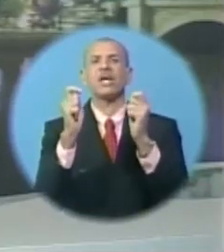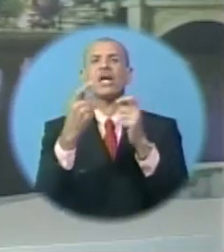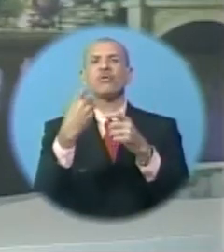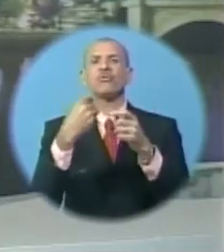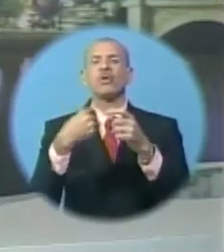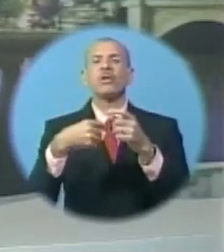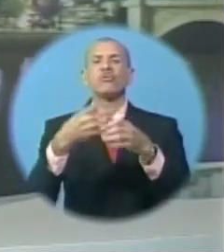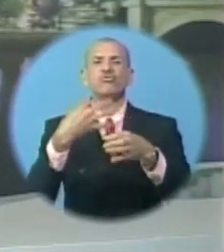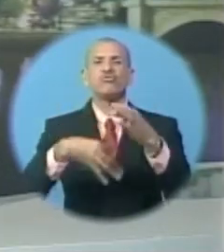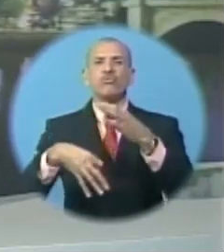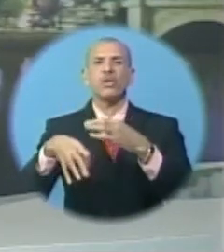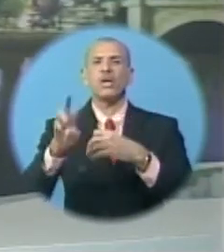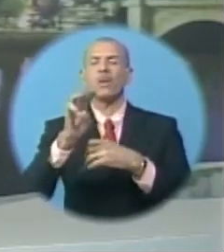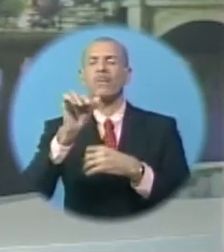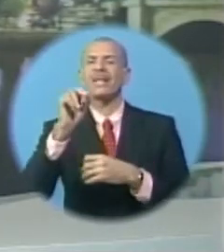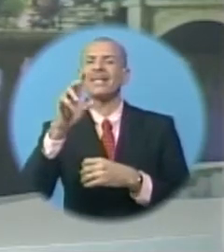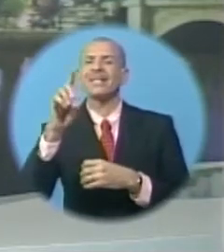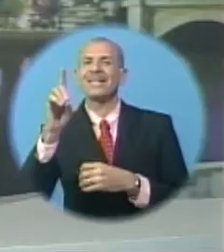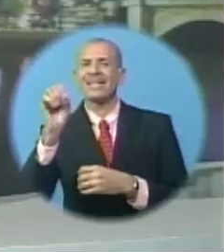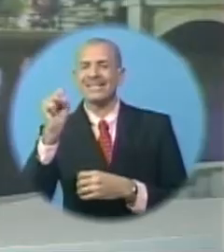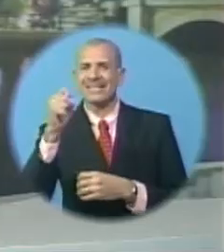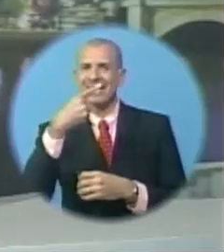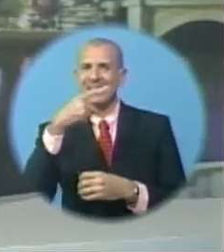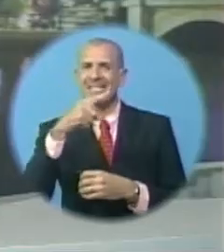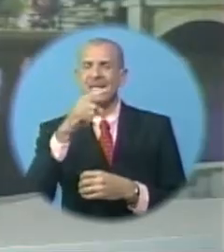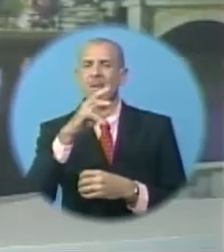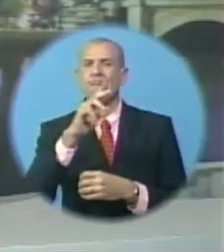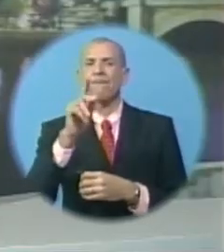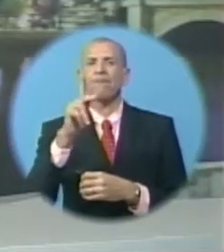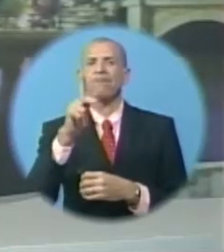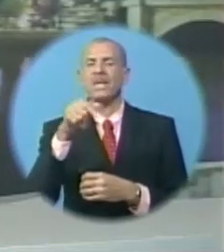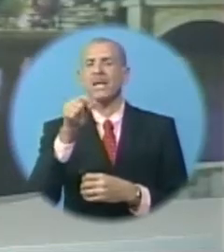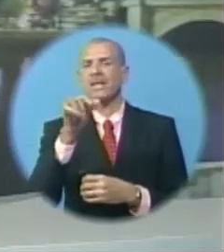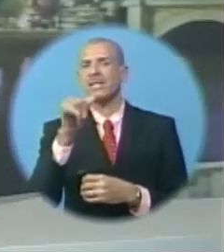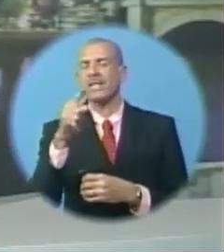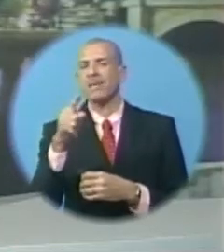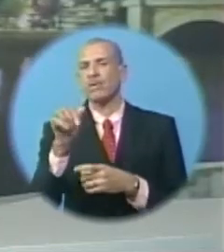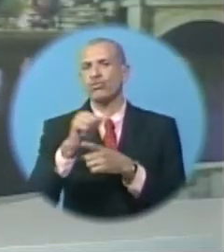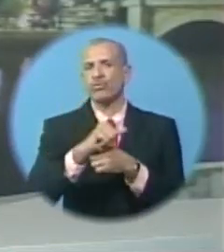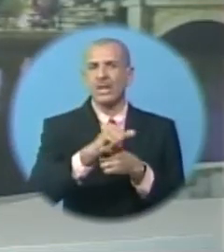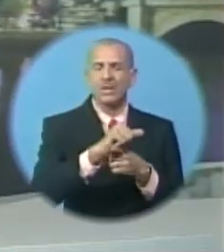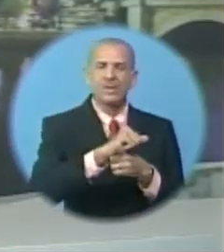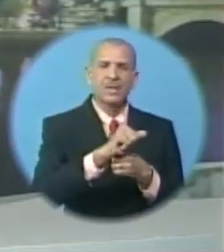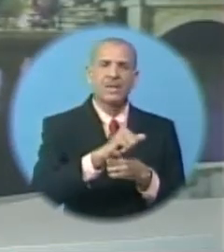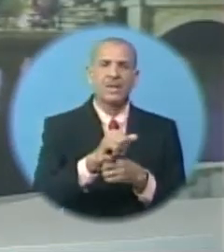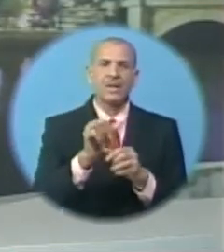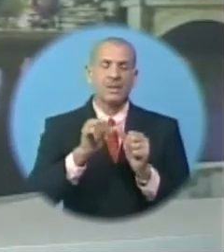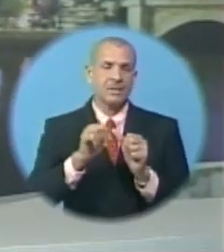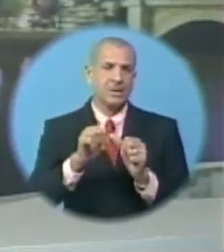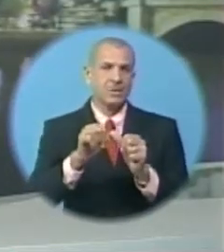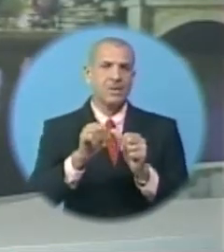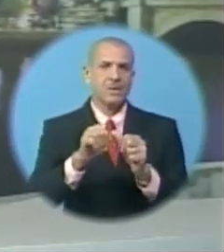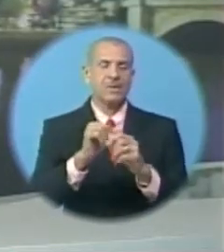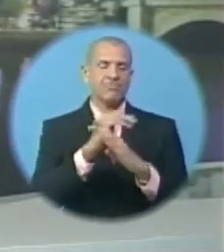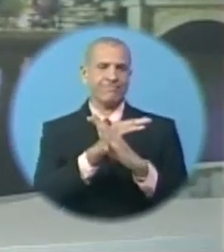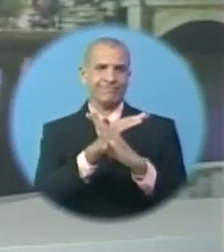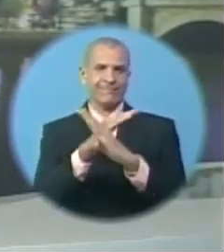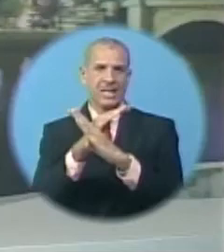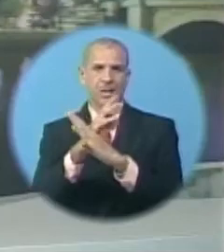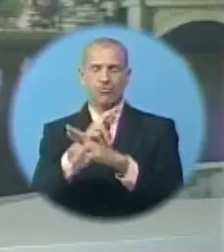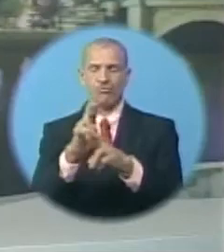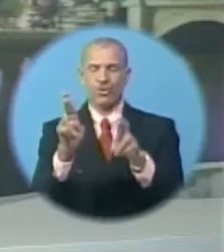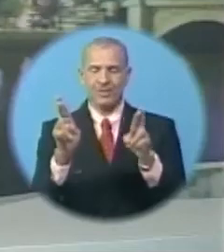will see hundreds of security personnel given practical training to keep up with ever-changing threats to the security of the region.